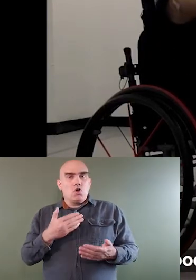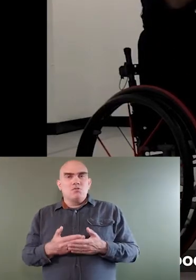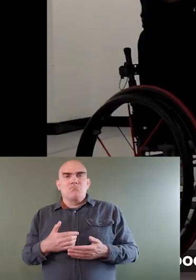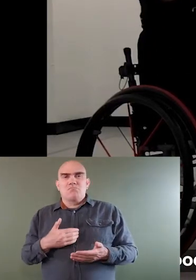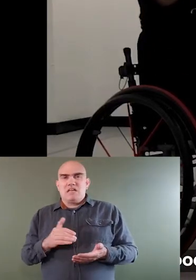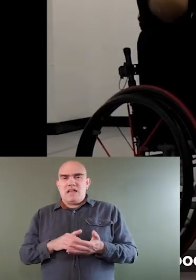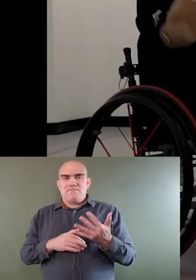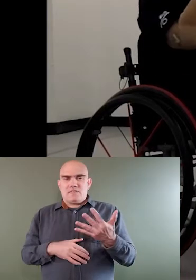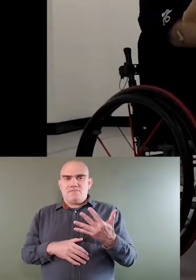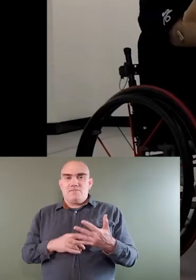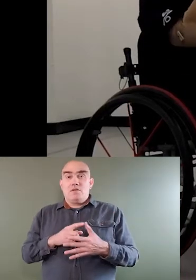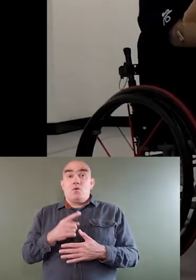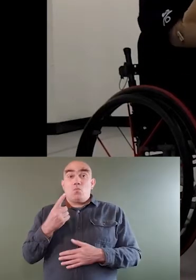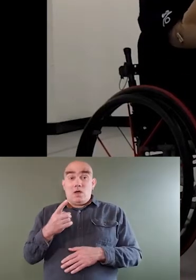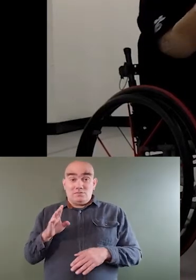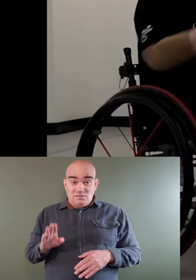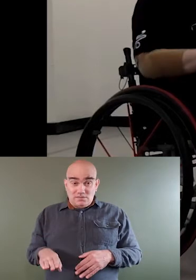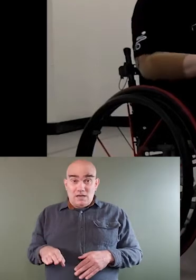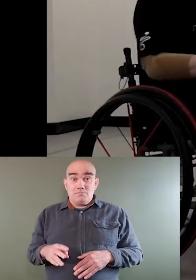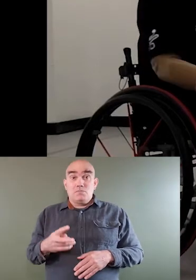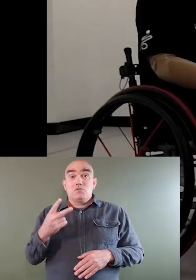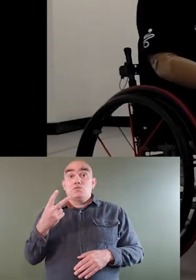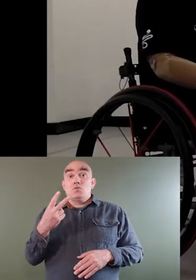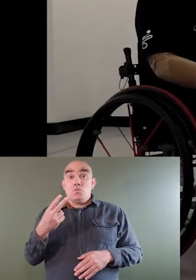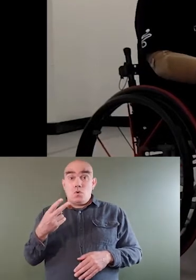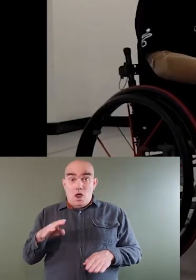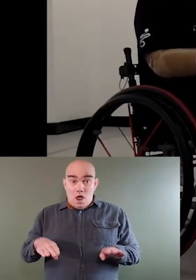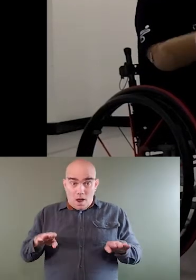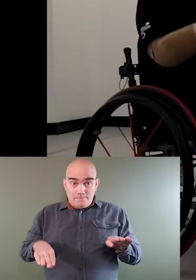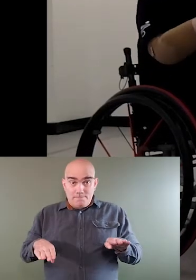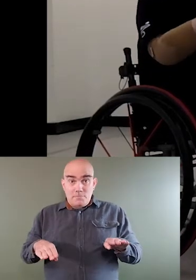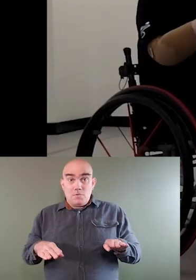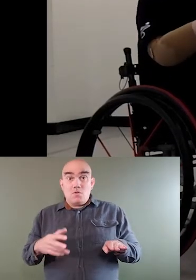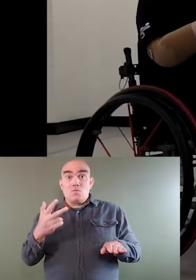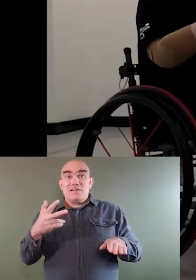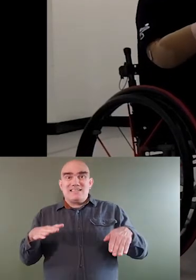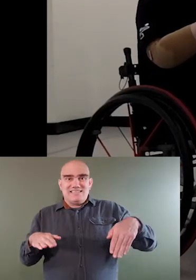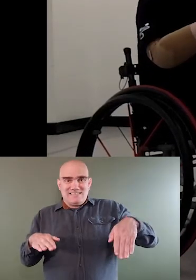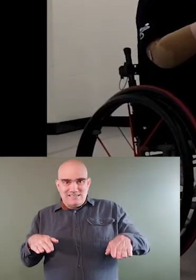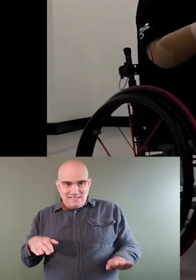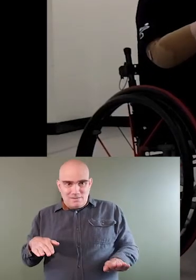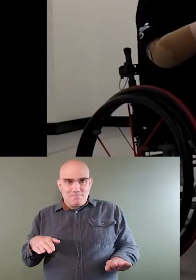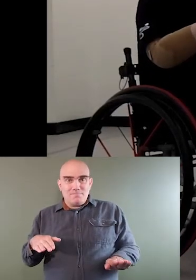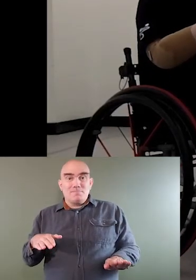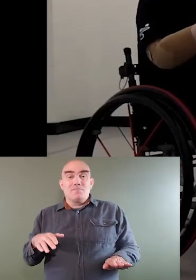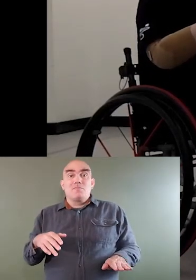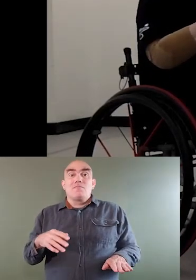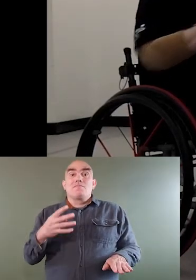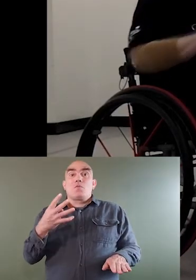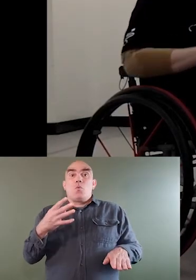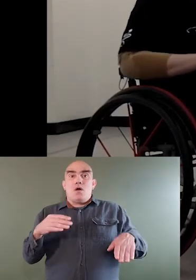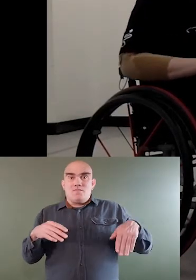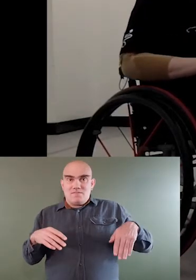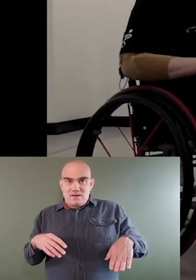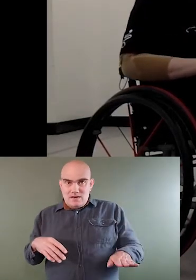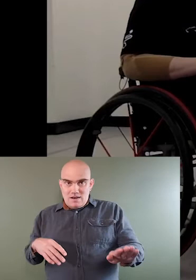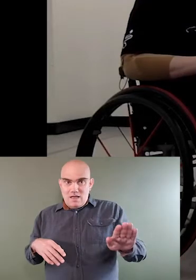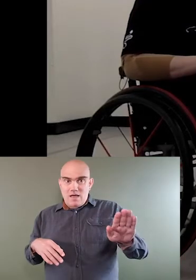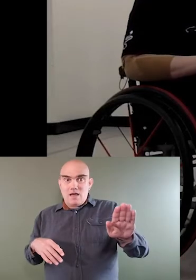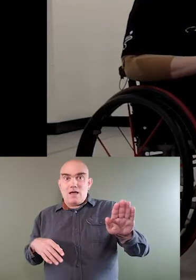movements again. 1, stomp. 2, hop. 3,